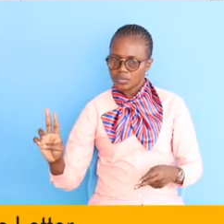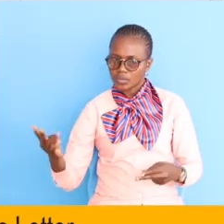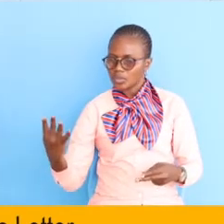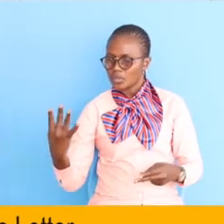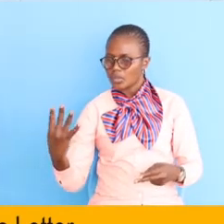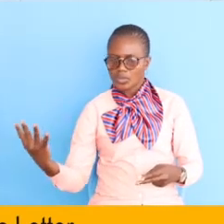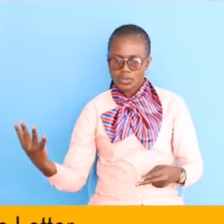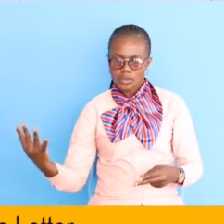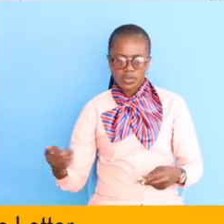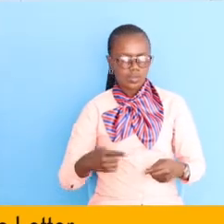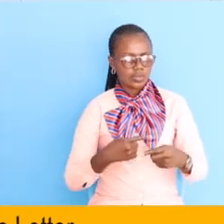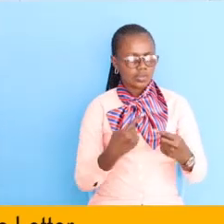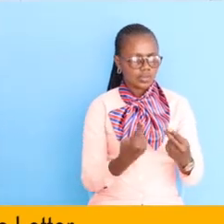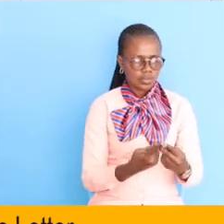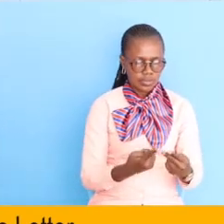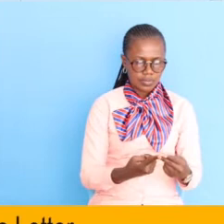Assume